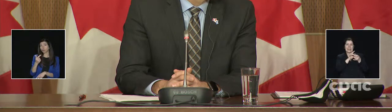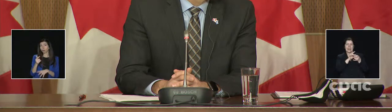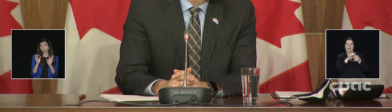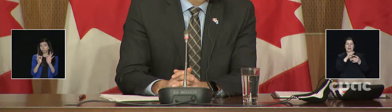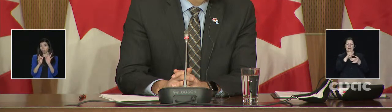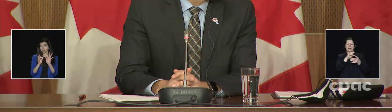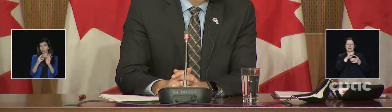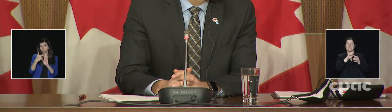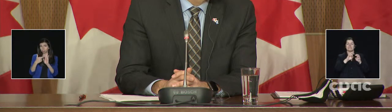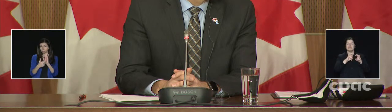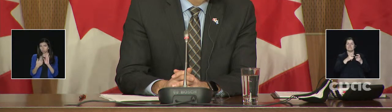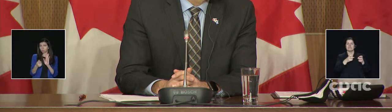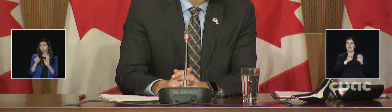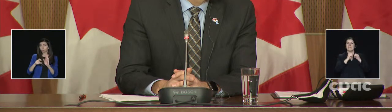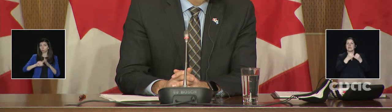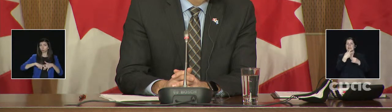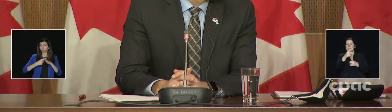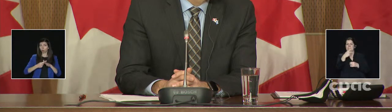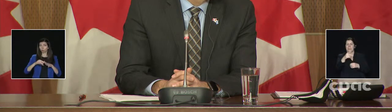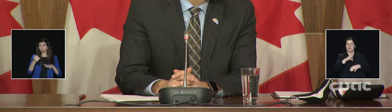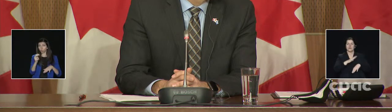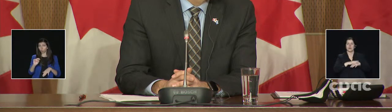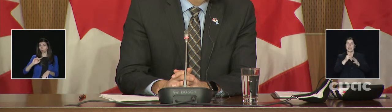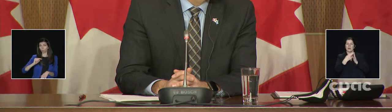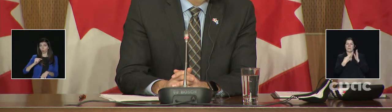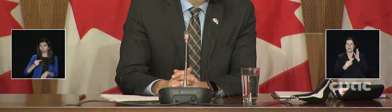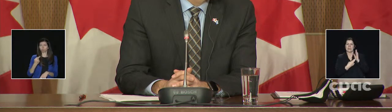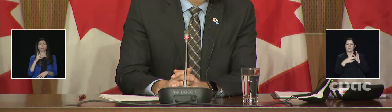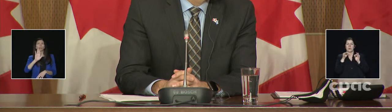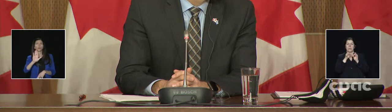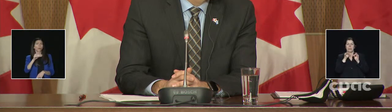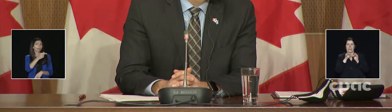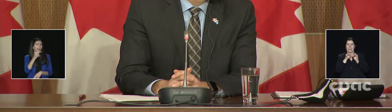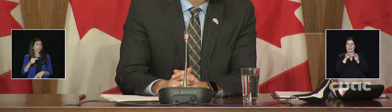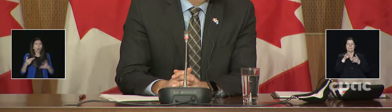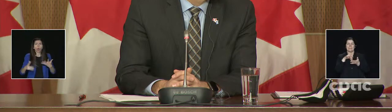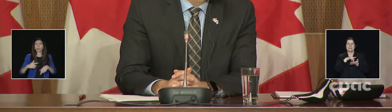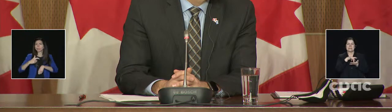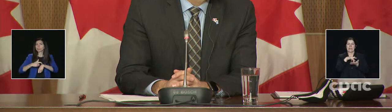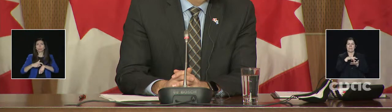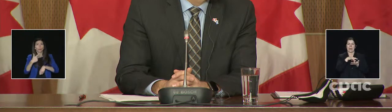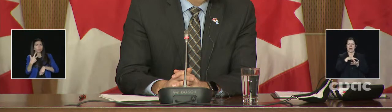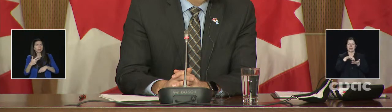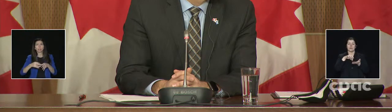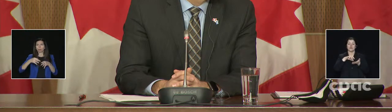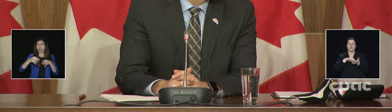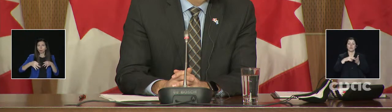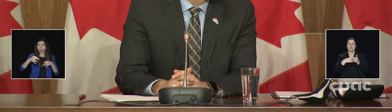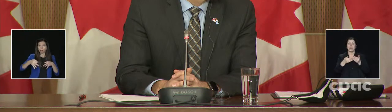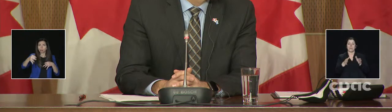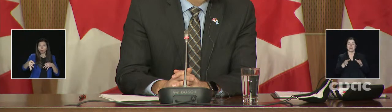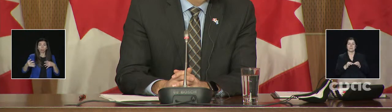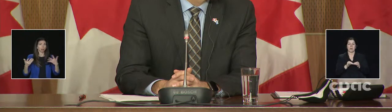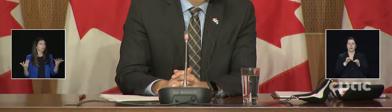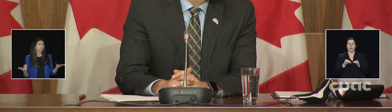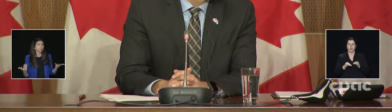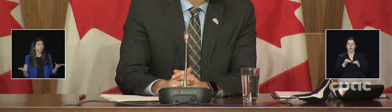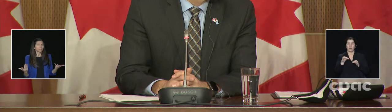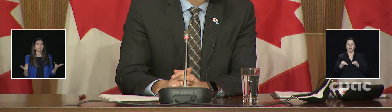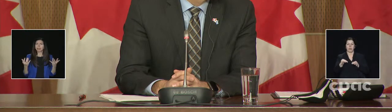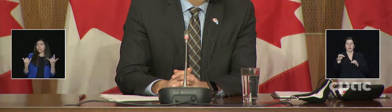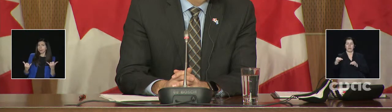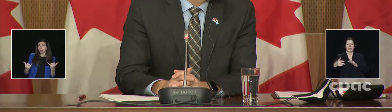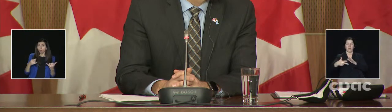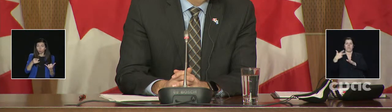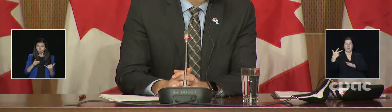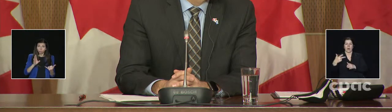January 1. Your government has already delayed them 3 times. Can you say today on December 10 that those drug pricing regulations